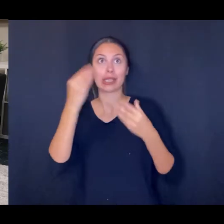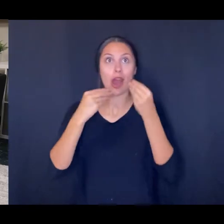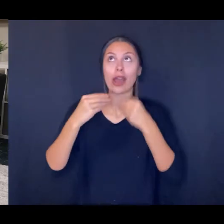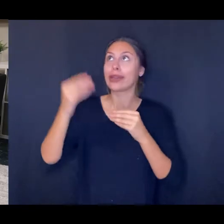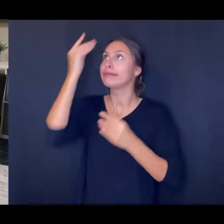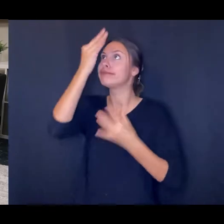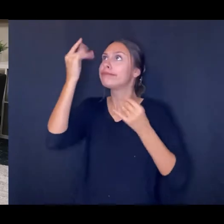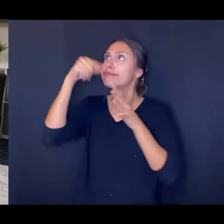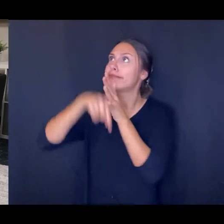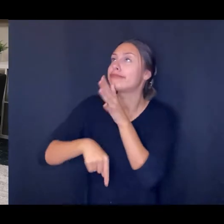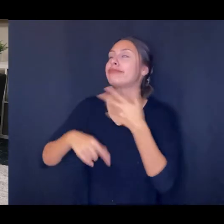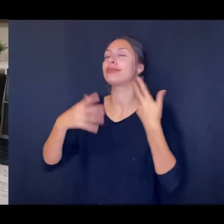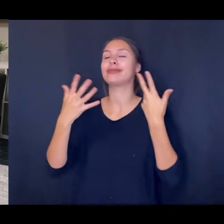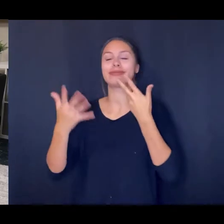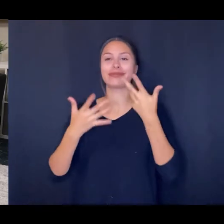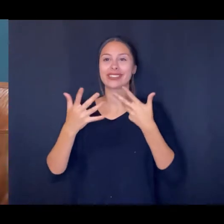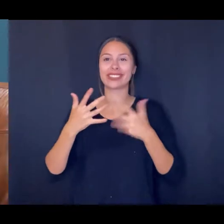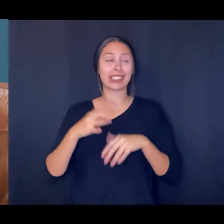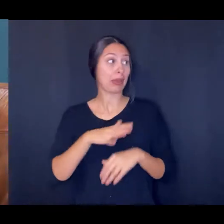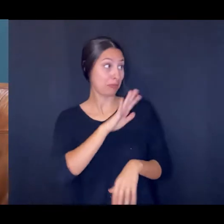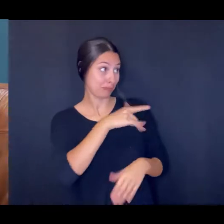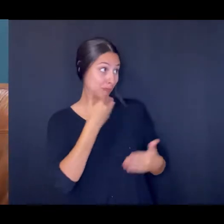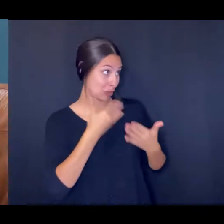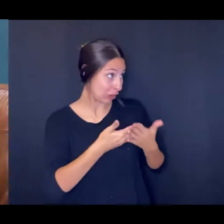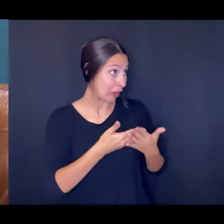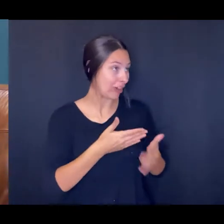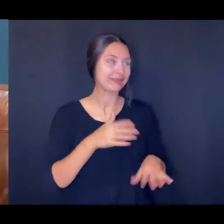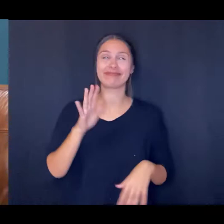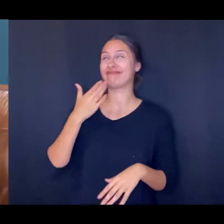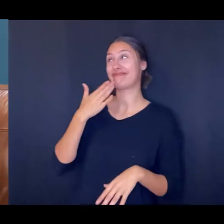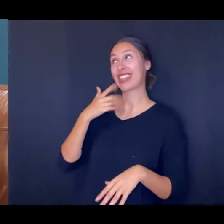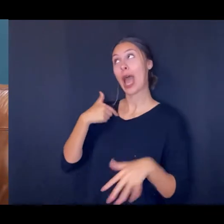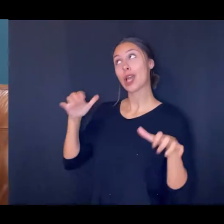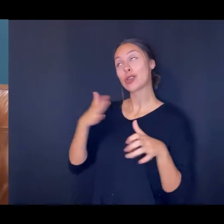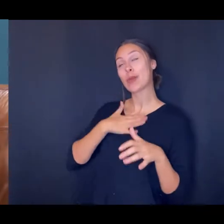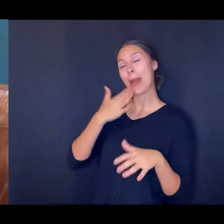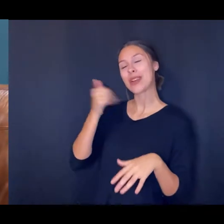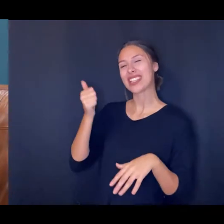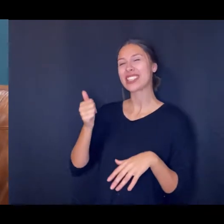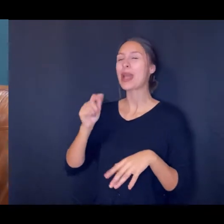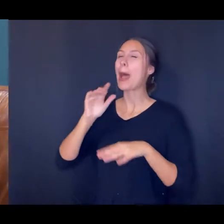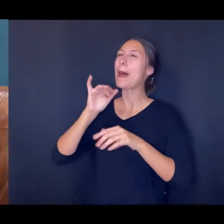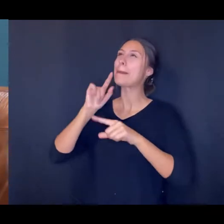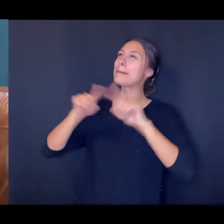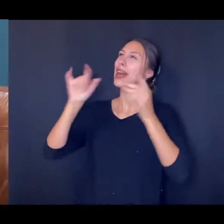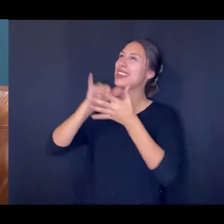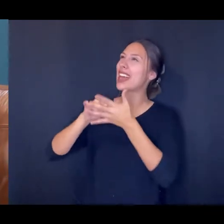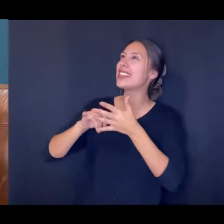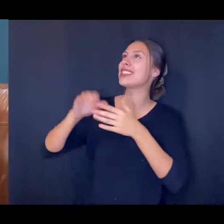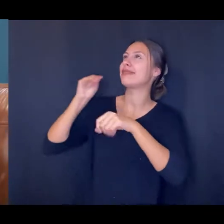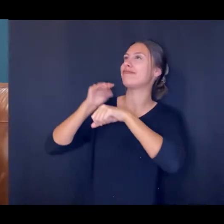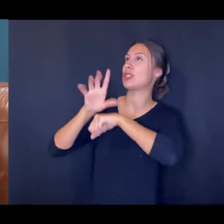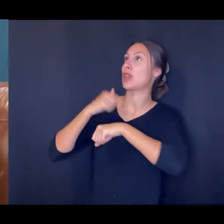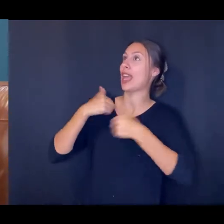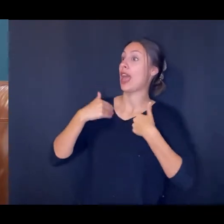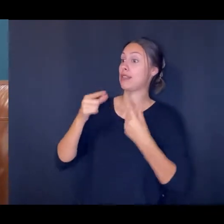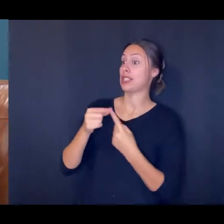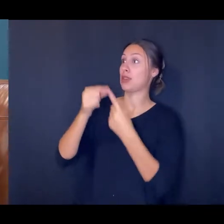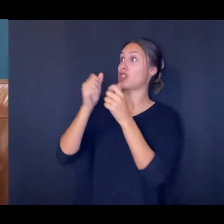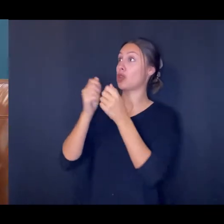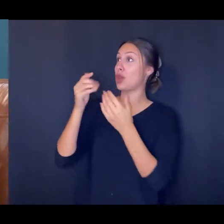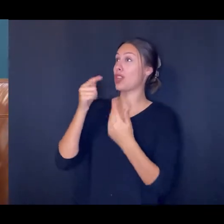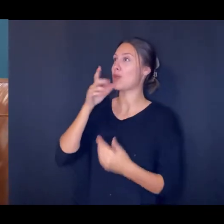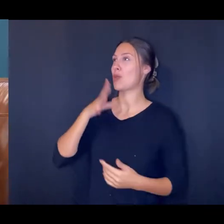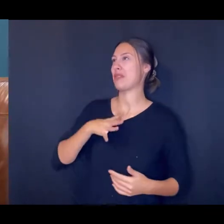stories ever. And that's the influence that I have, and especially with women. And it's